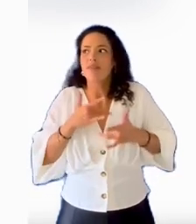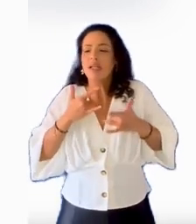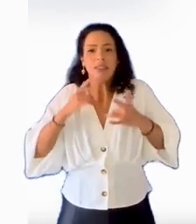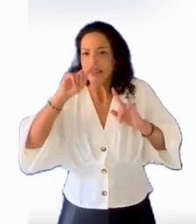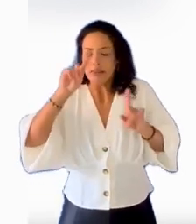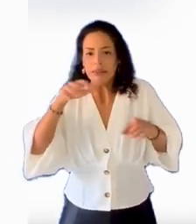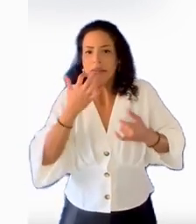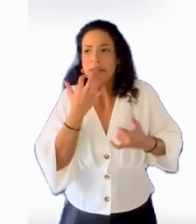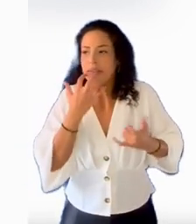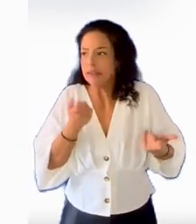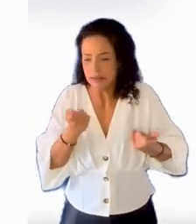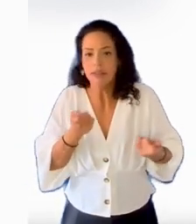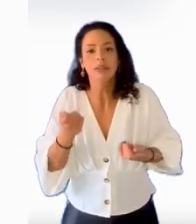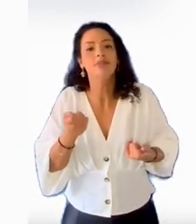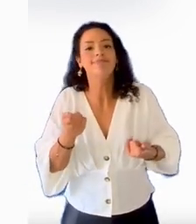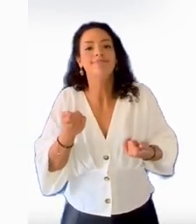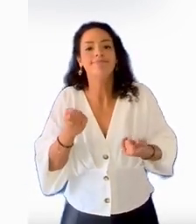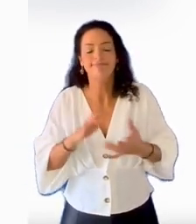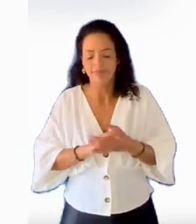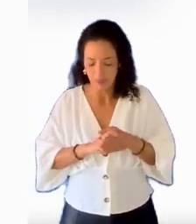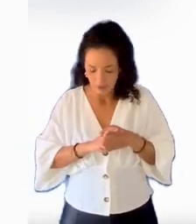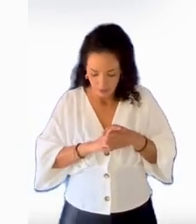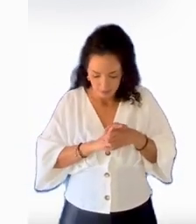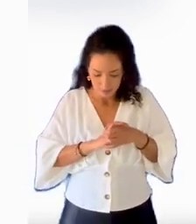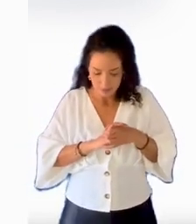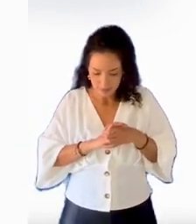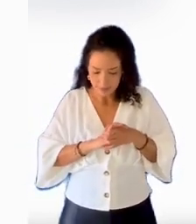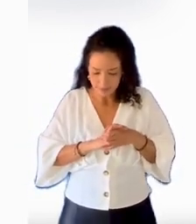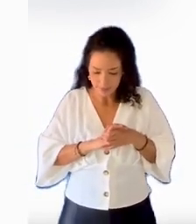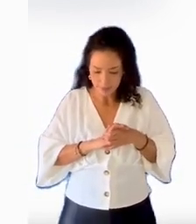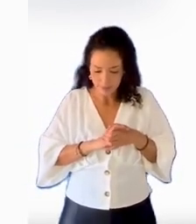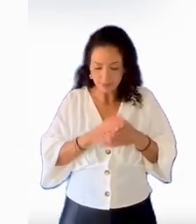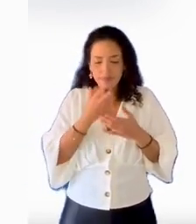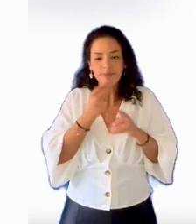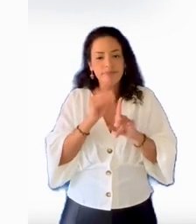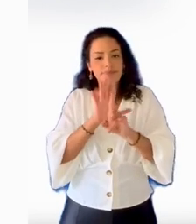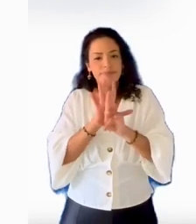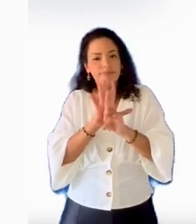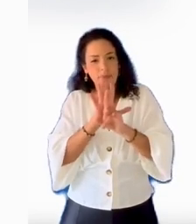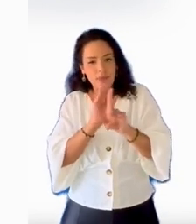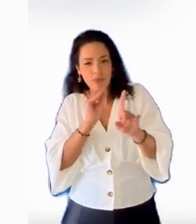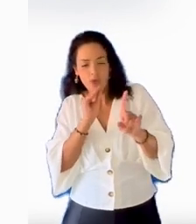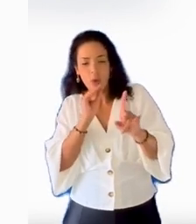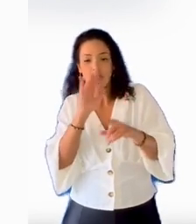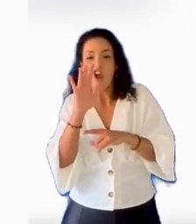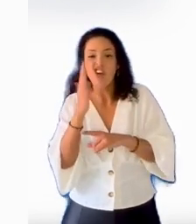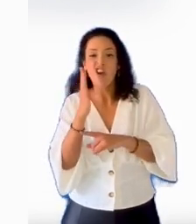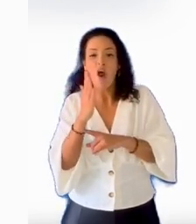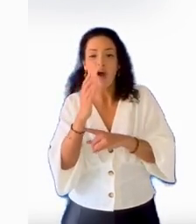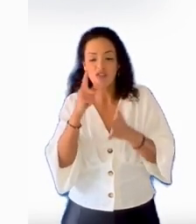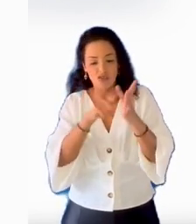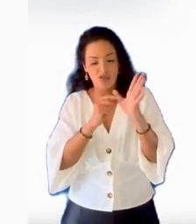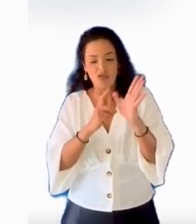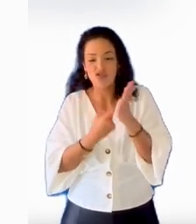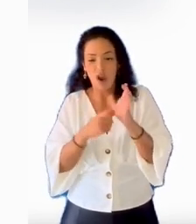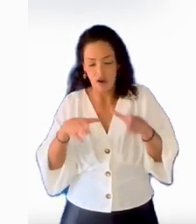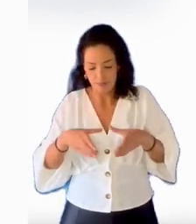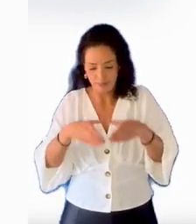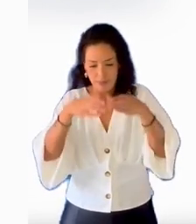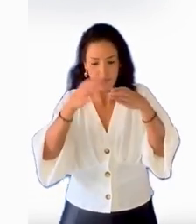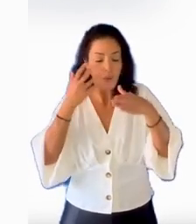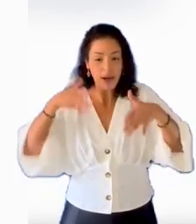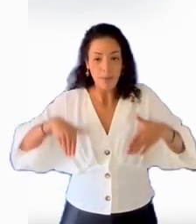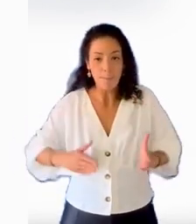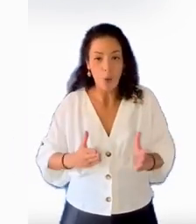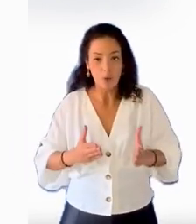window onto the dangerous ledge beyond. Using the analogy of a glass jar, I explain that I imagine that when we are born,